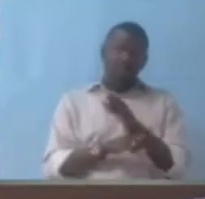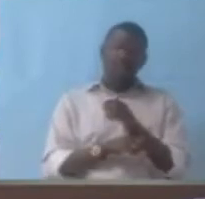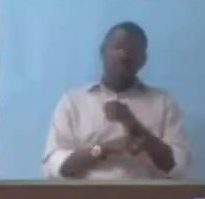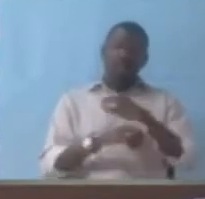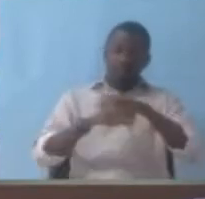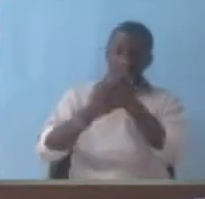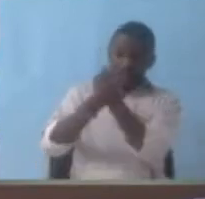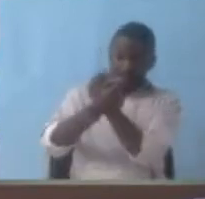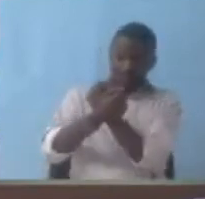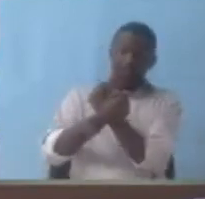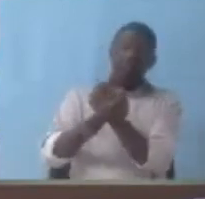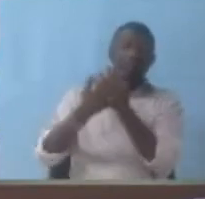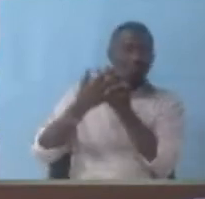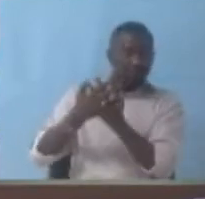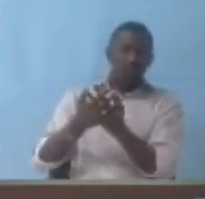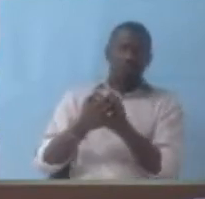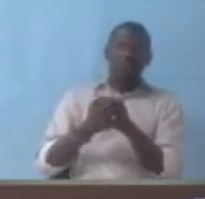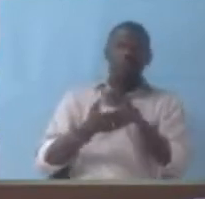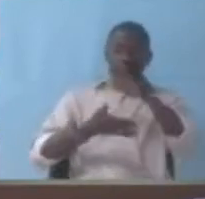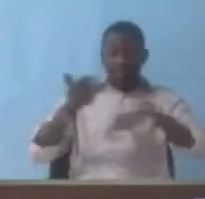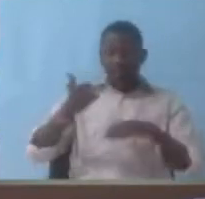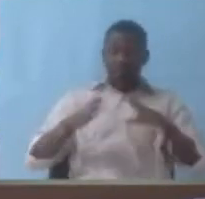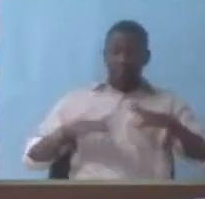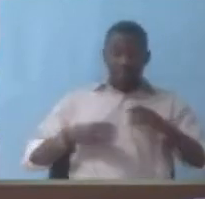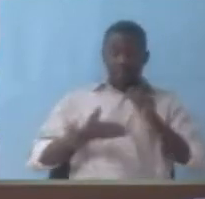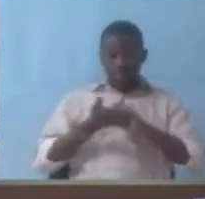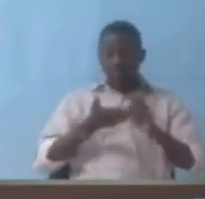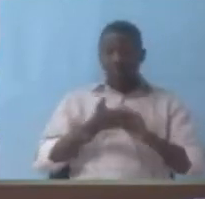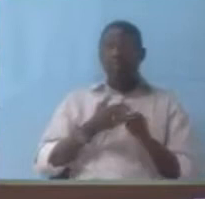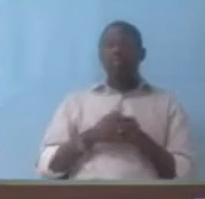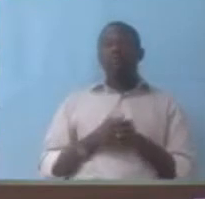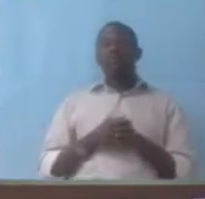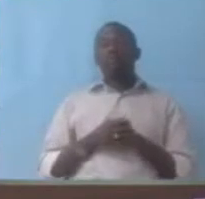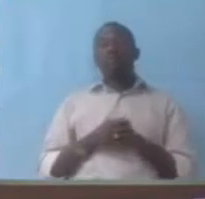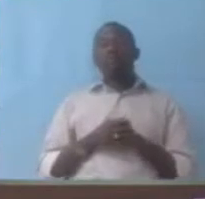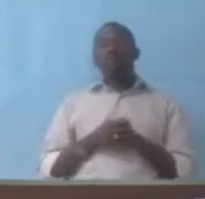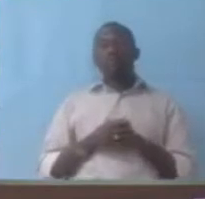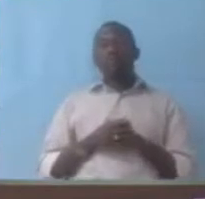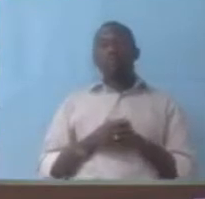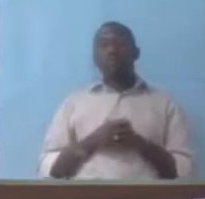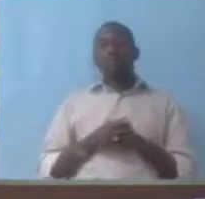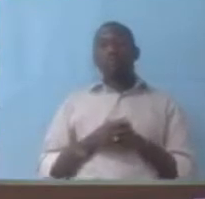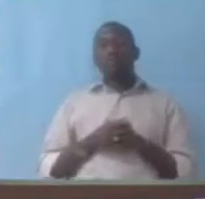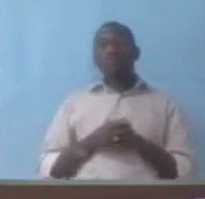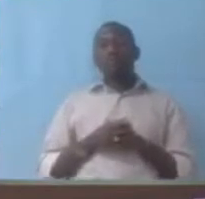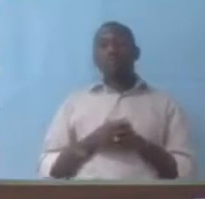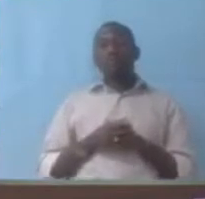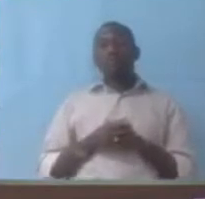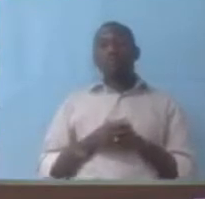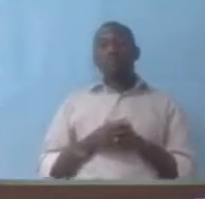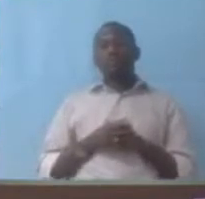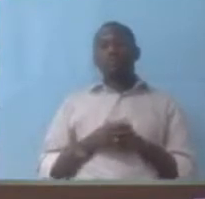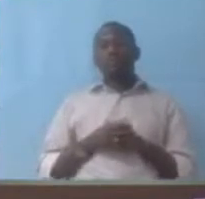na mfala kokolu bitaka nyamin ibe molla muto itandila nyamin wala myinti ibe kangol le itandila menketa sartolti pour ka womolu